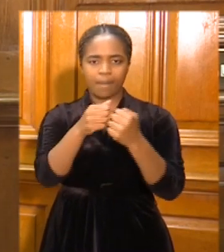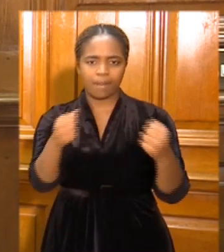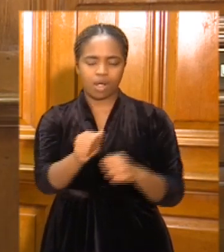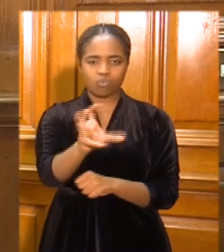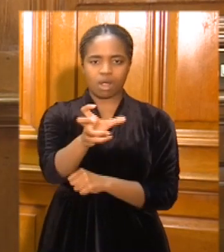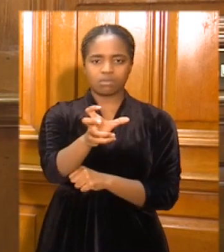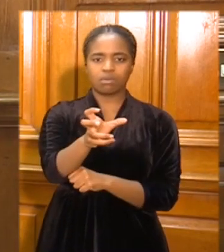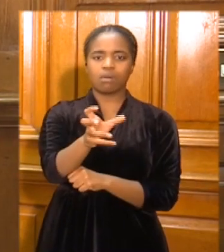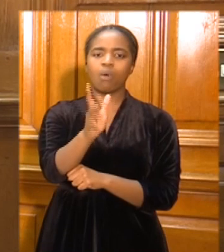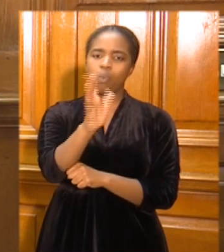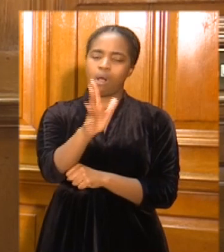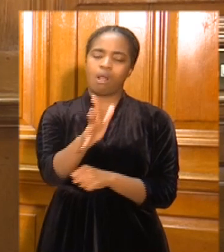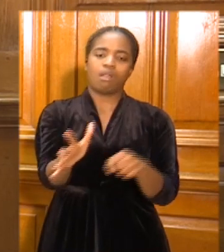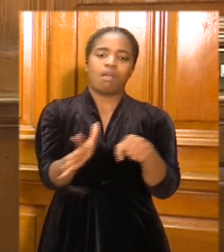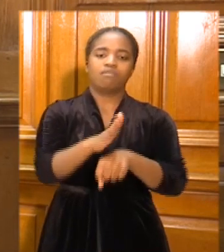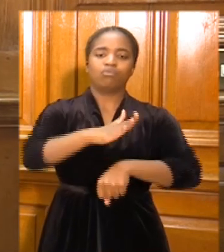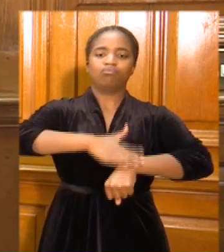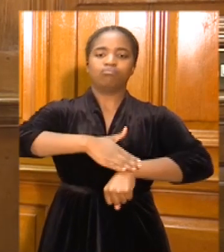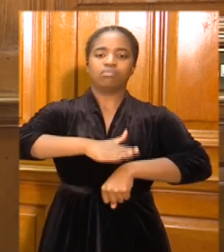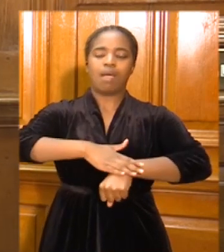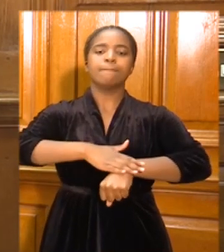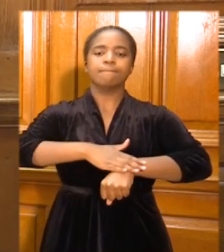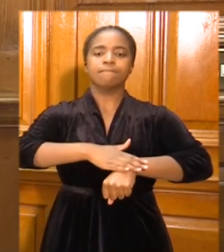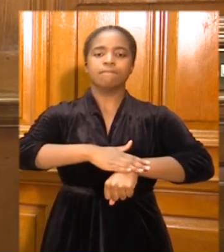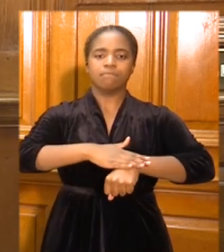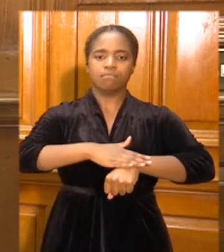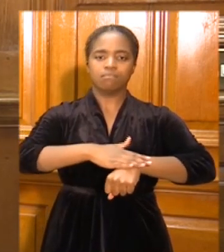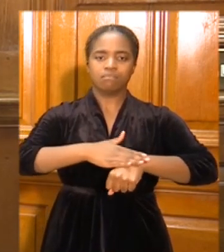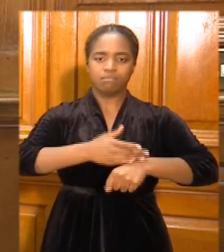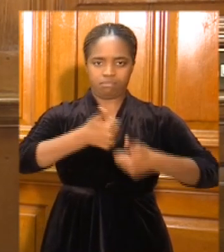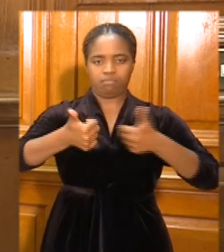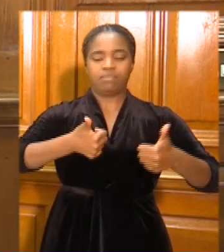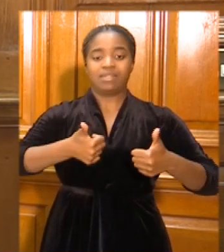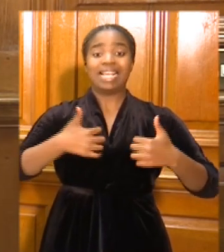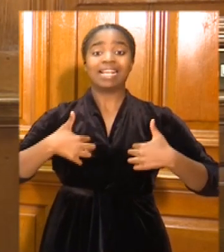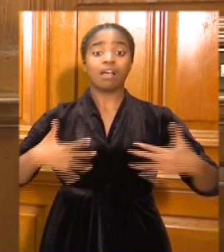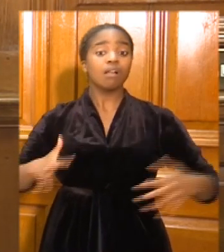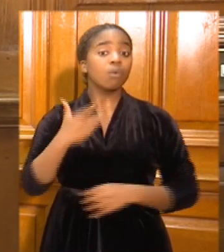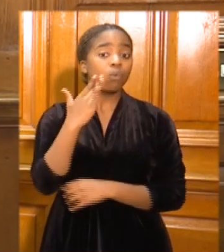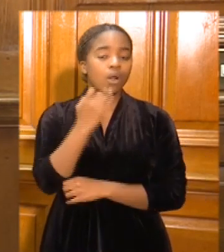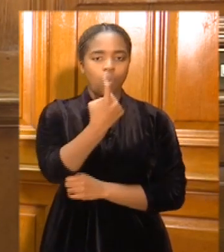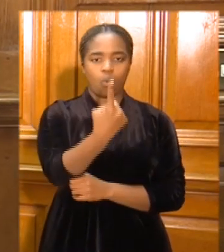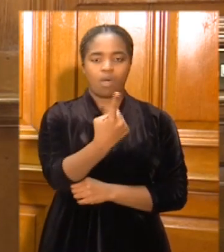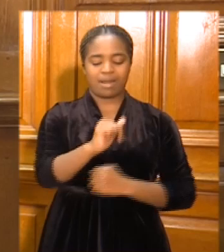commence full-time reopening from the 1st of June.